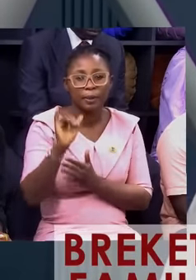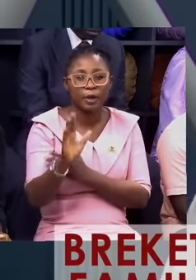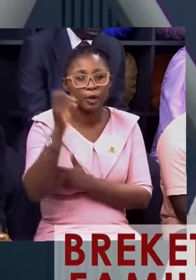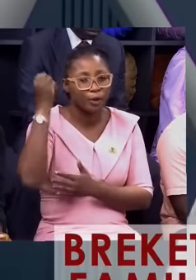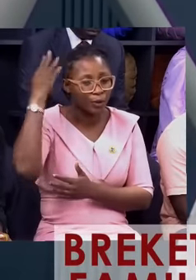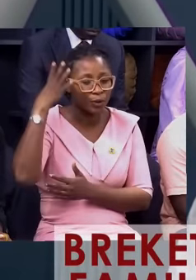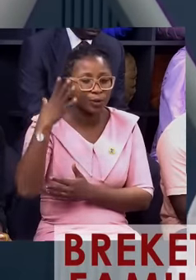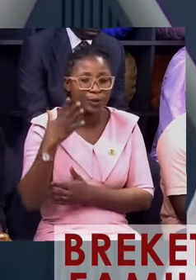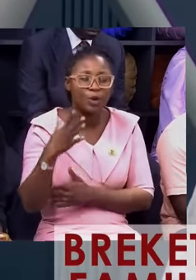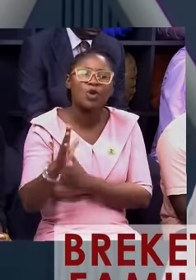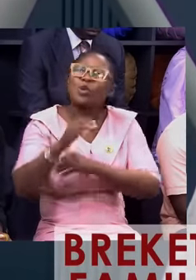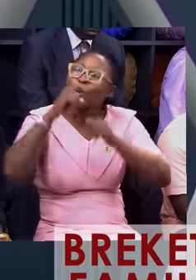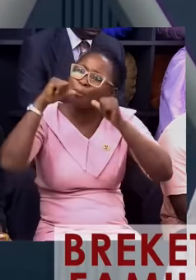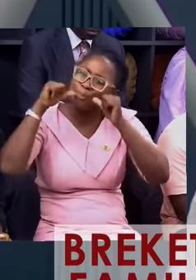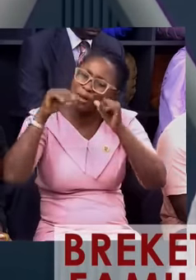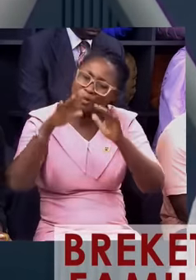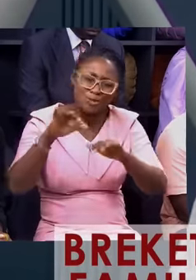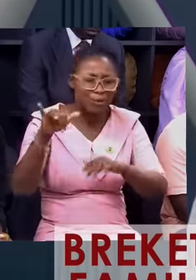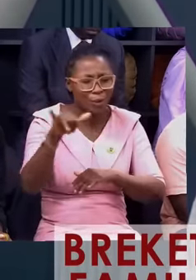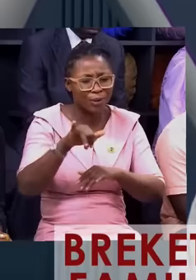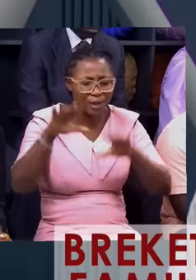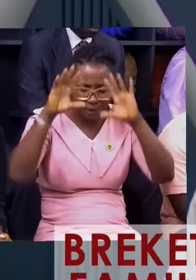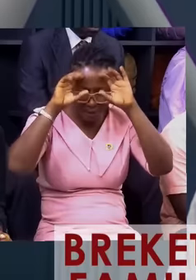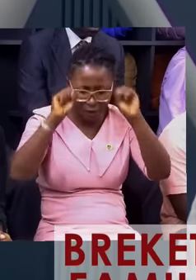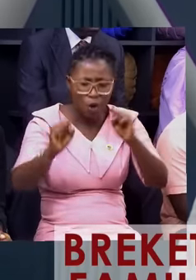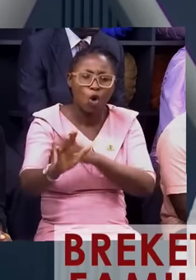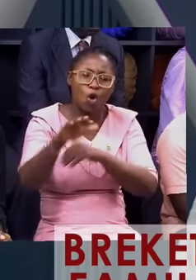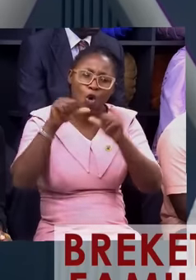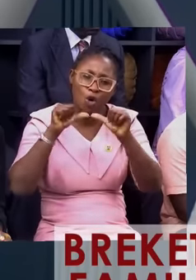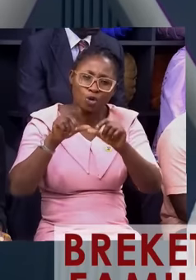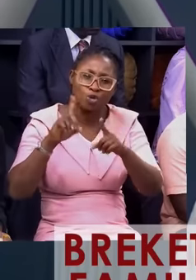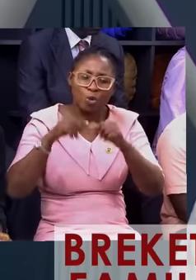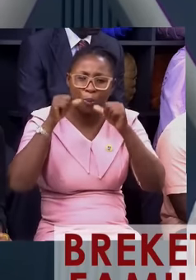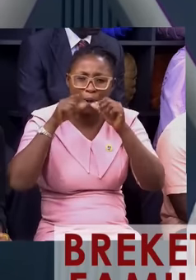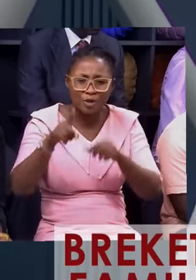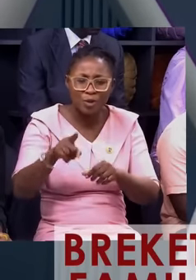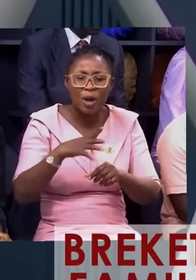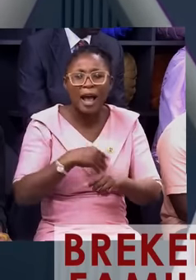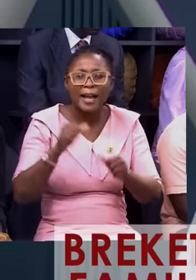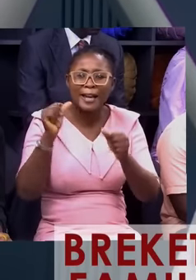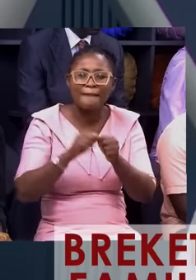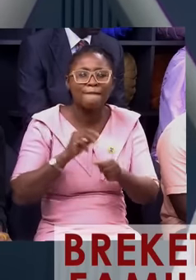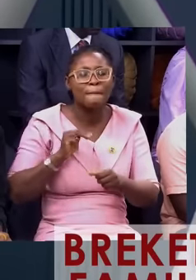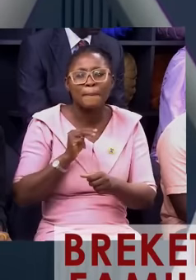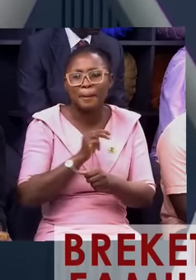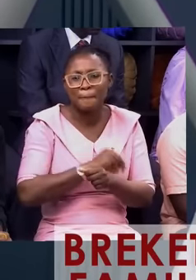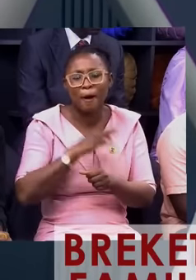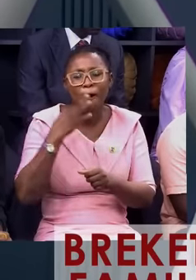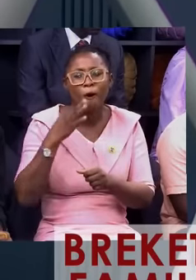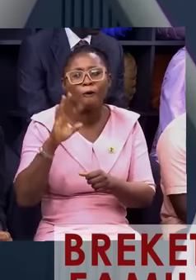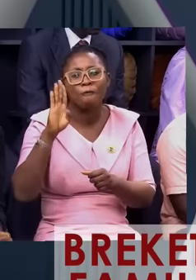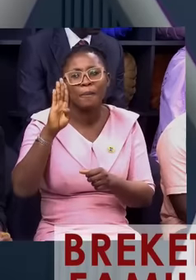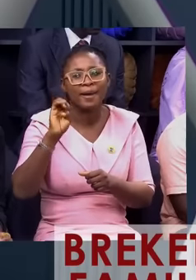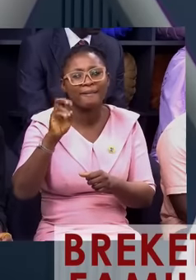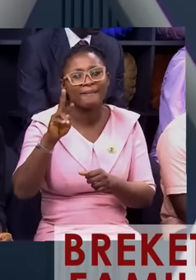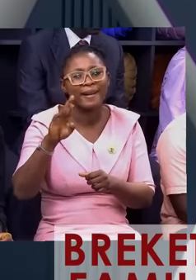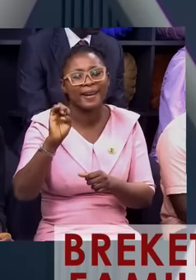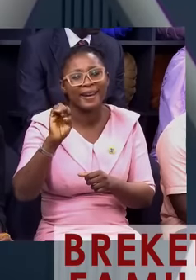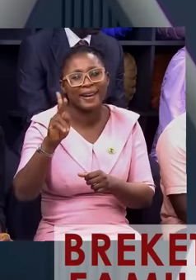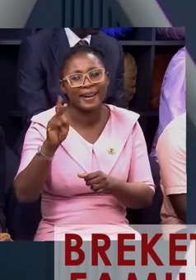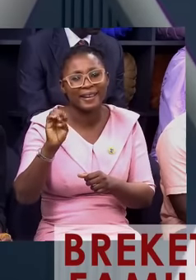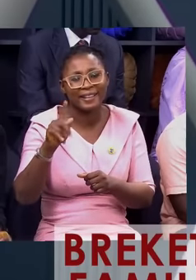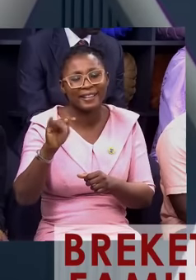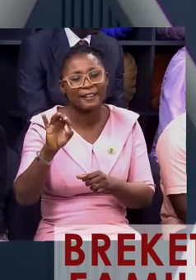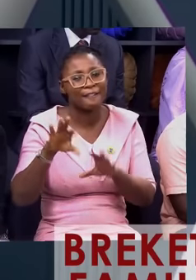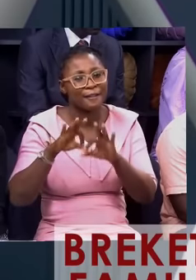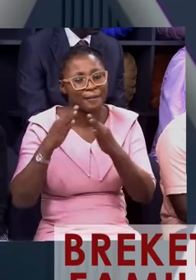already bless you to bless you and every member of family we